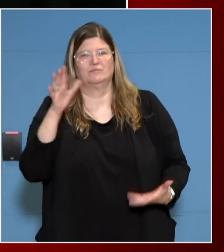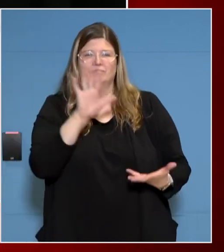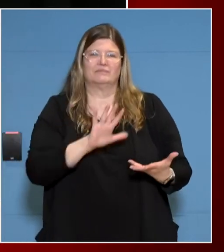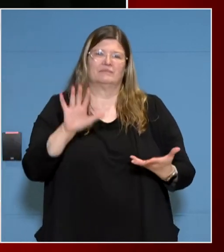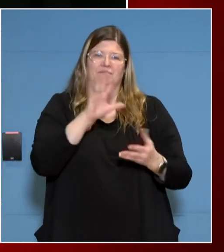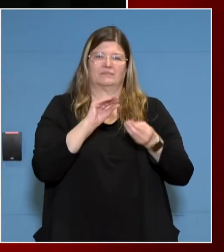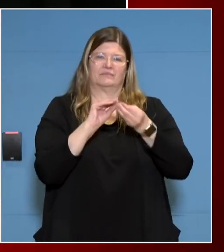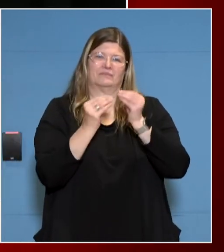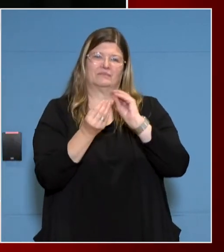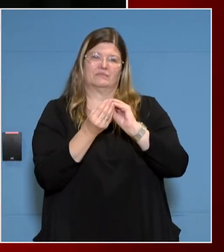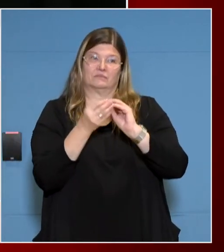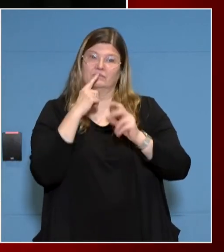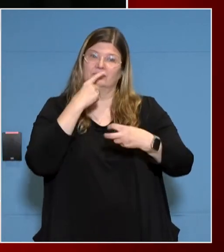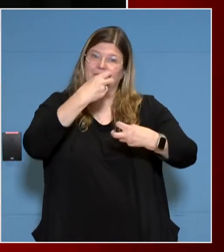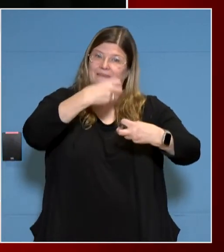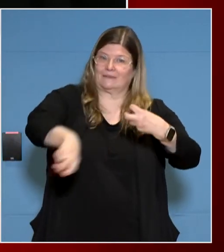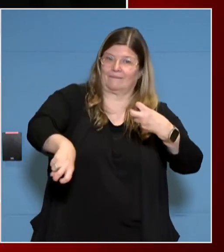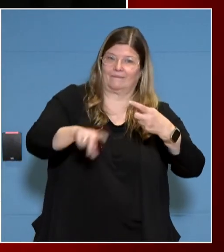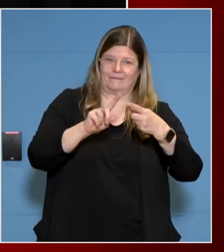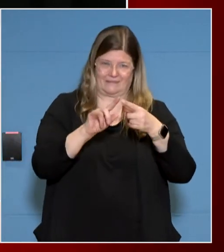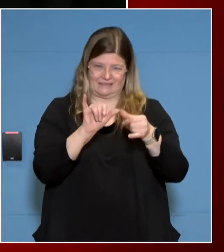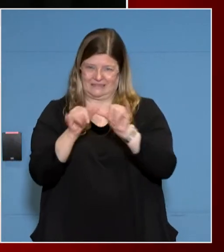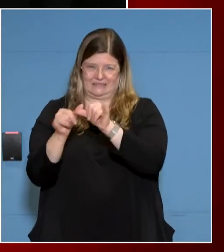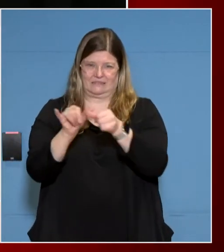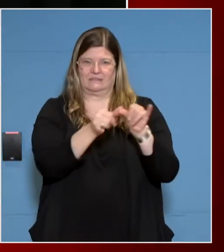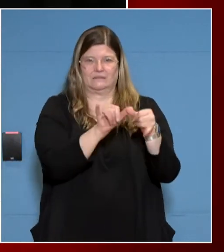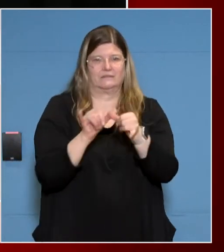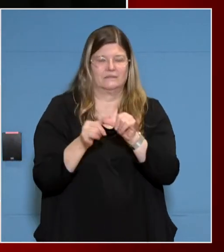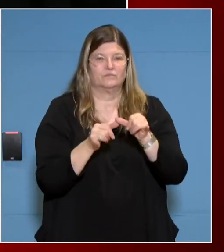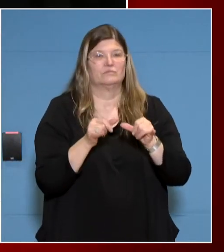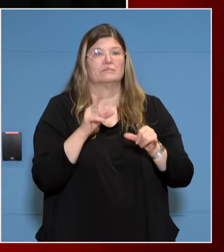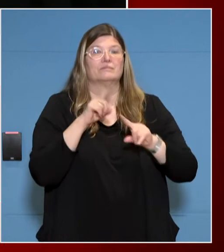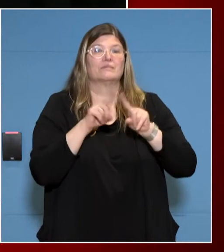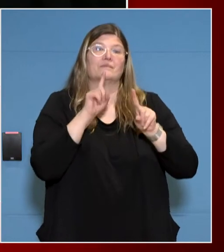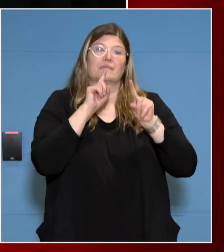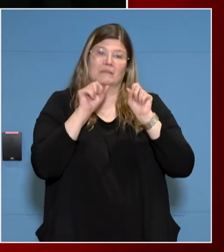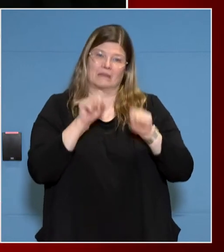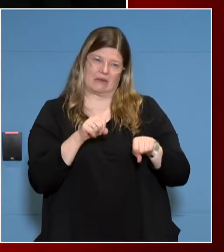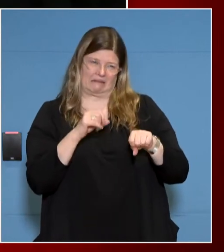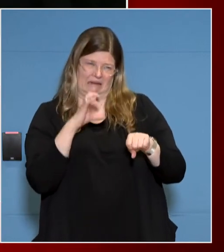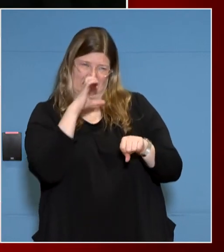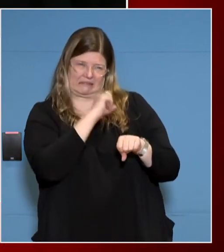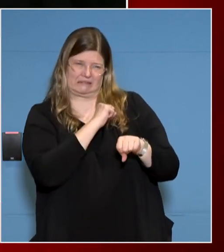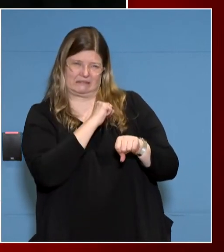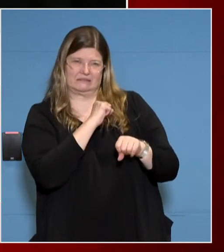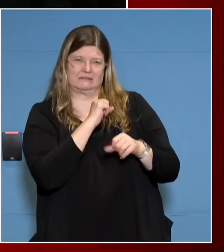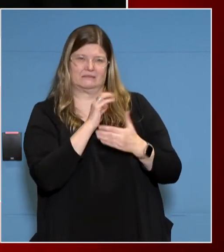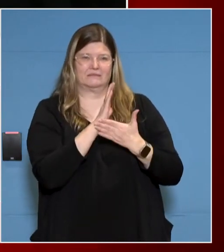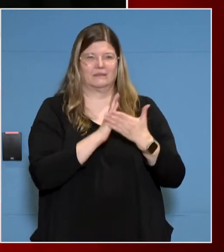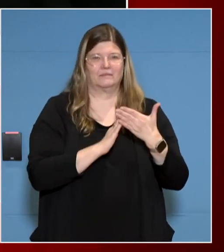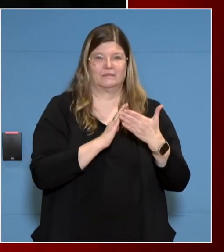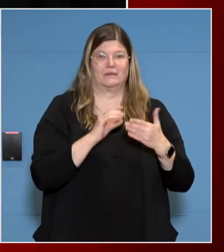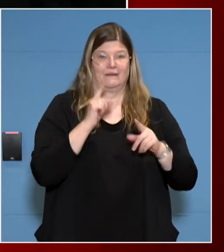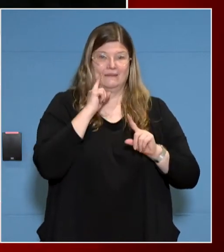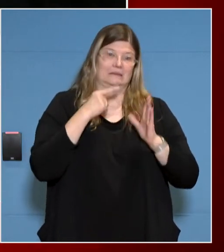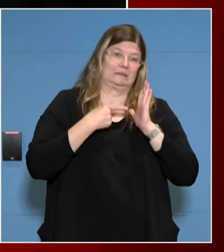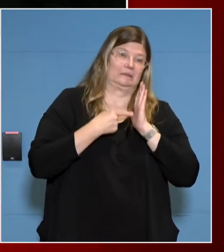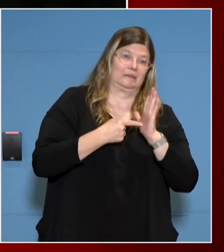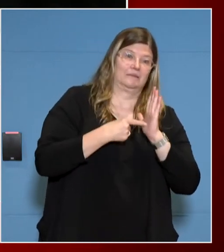underestimate. But we can do an estimate of the percentage, for example, at MedStar Washington Hospital Center